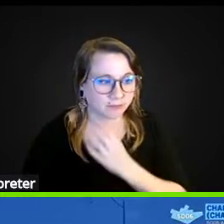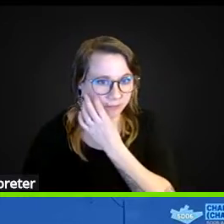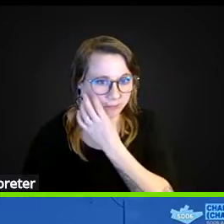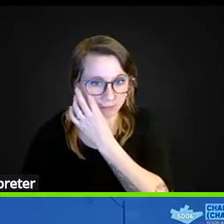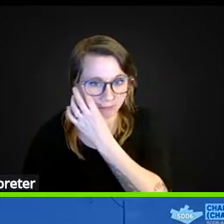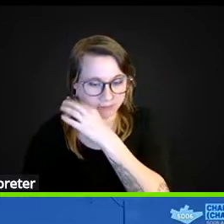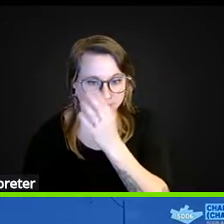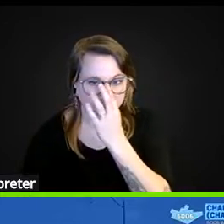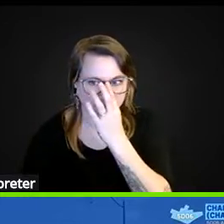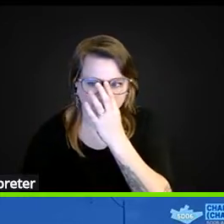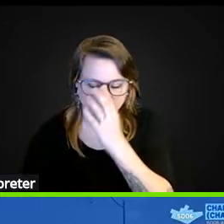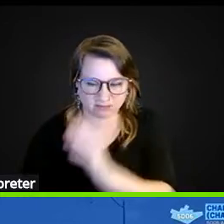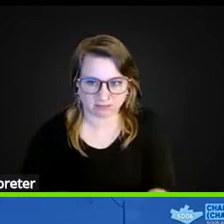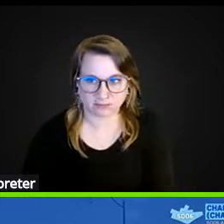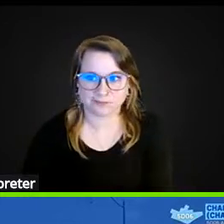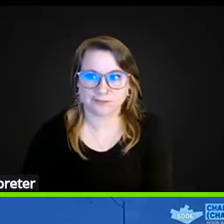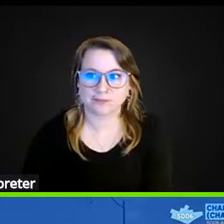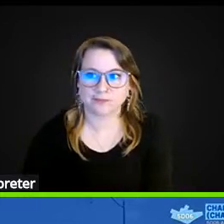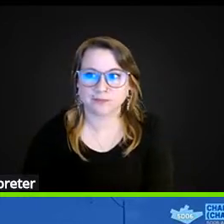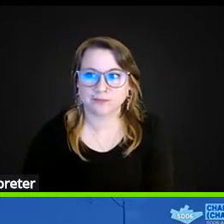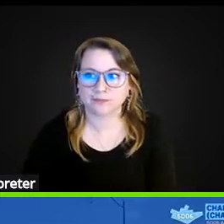All right.